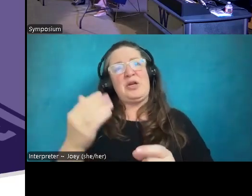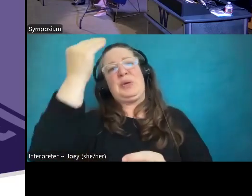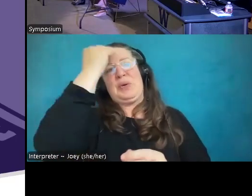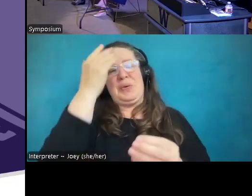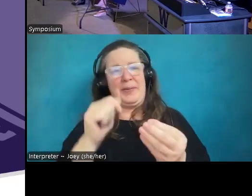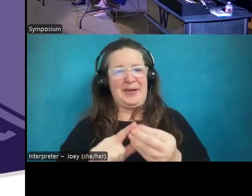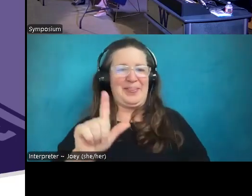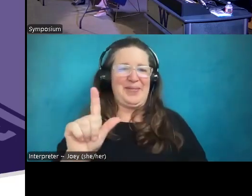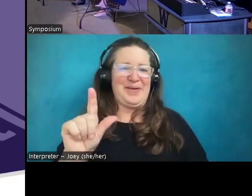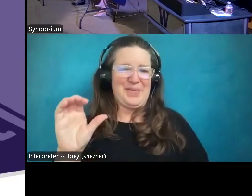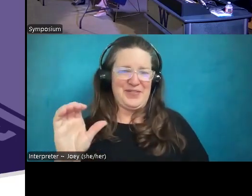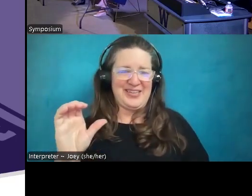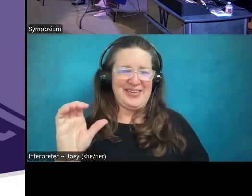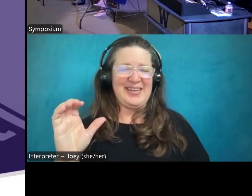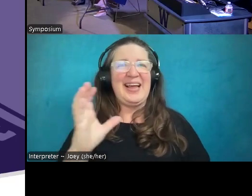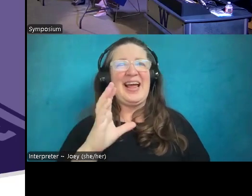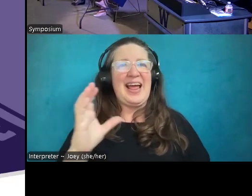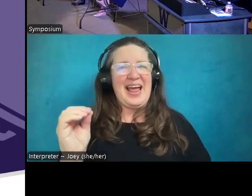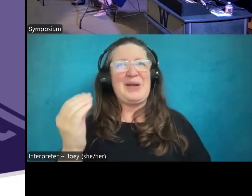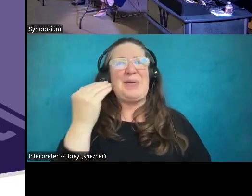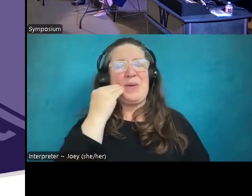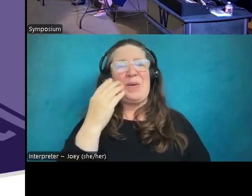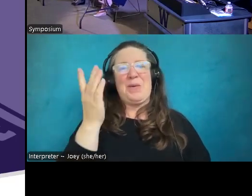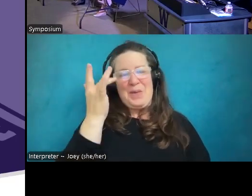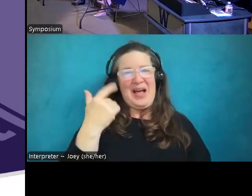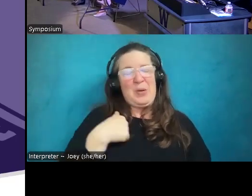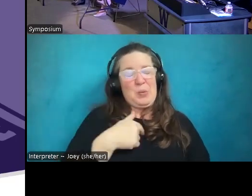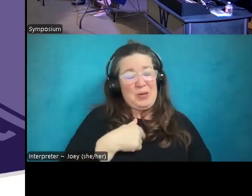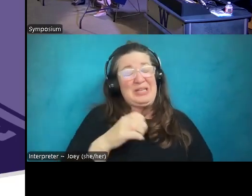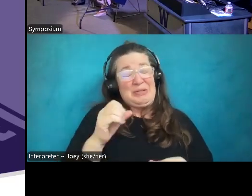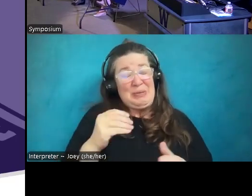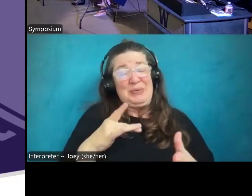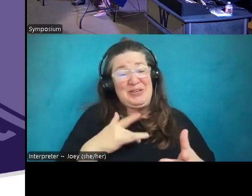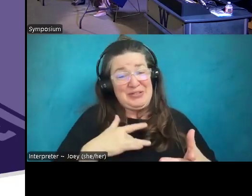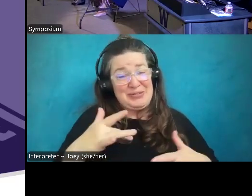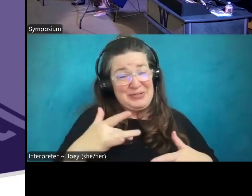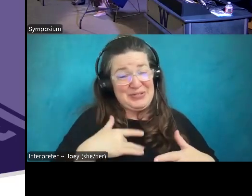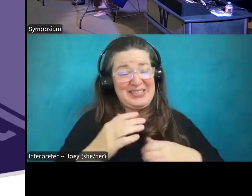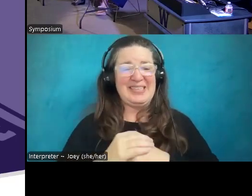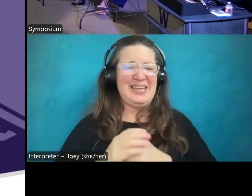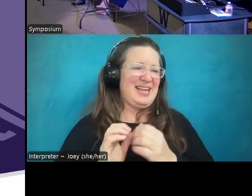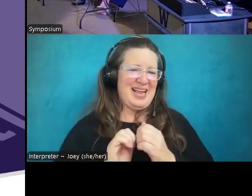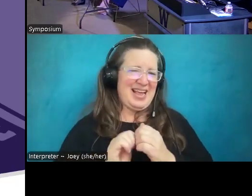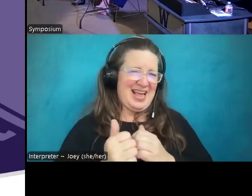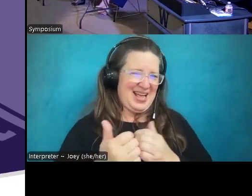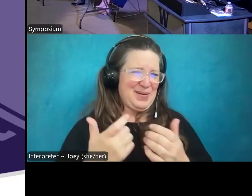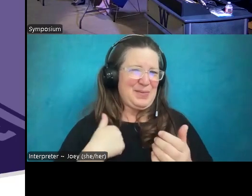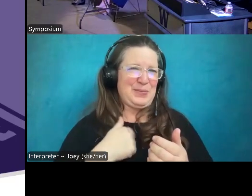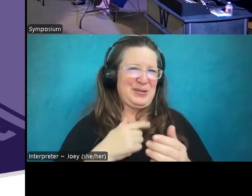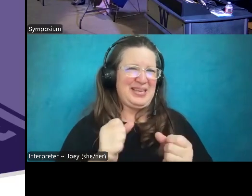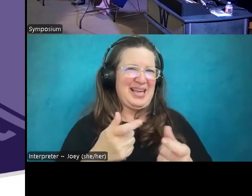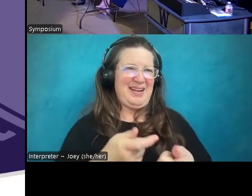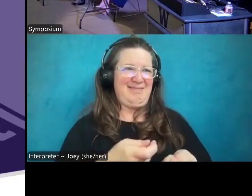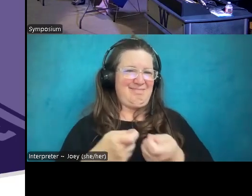about why we are so concerned. Maybe you can take this opportunity to address some of the ways that we are trying to do